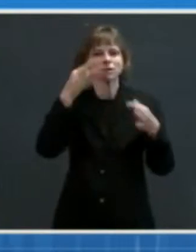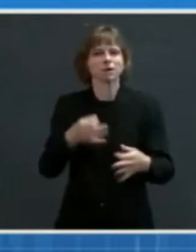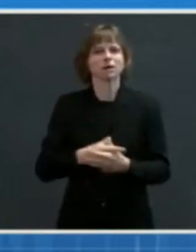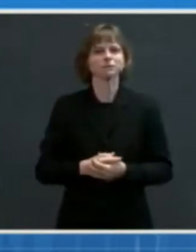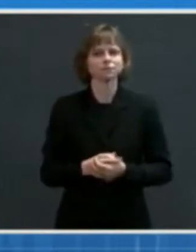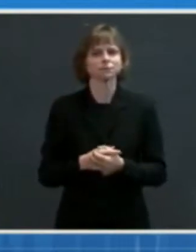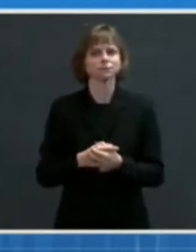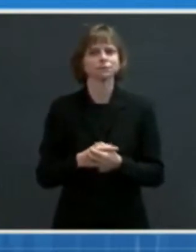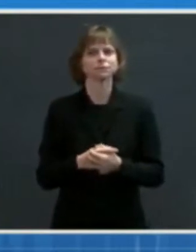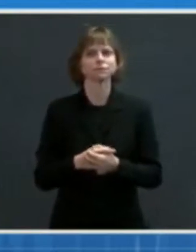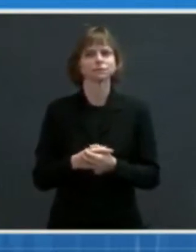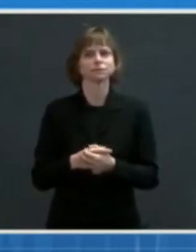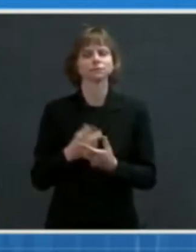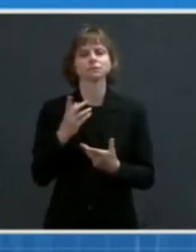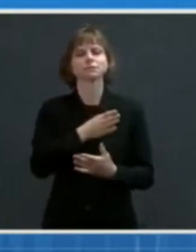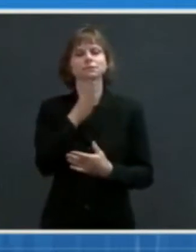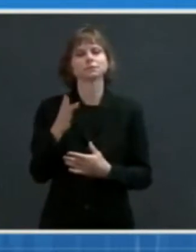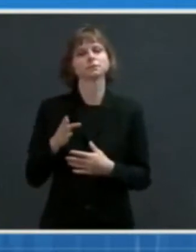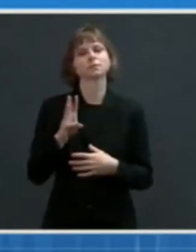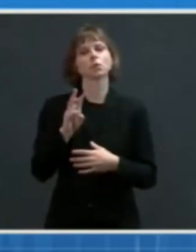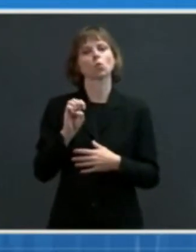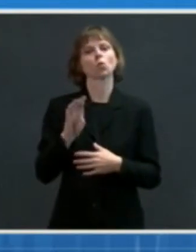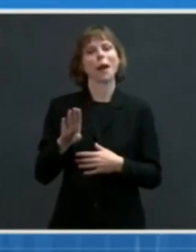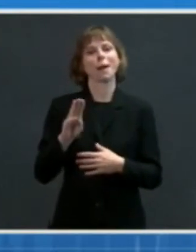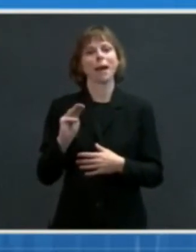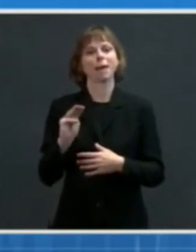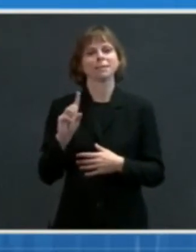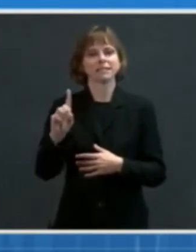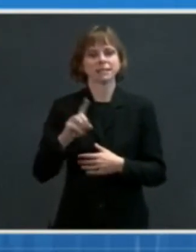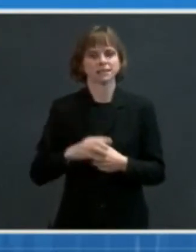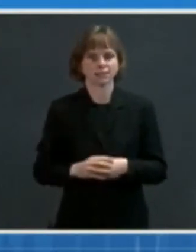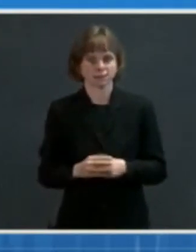Great. Next, we'll go to Brenda Goodman with WebMD.